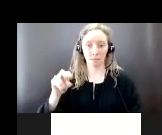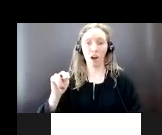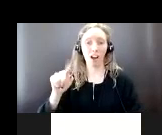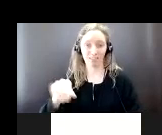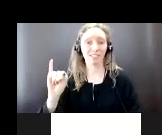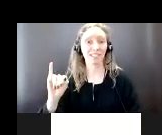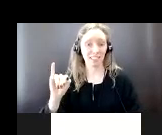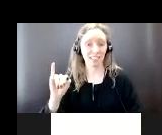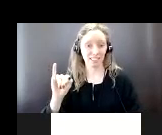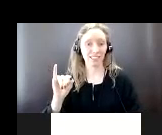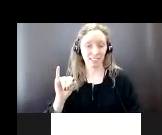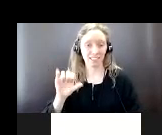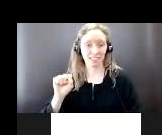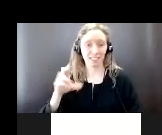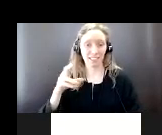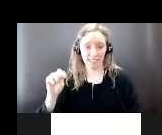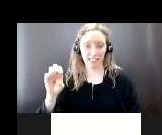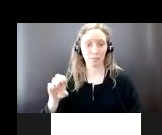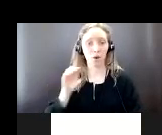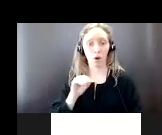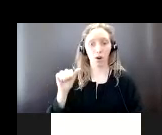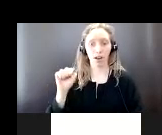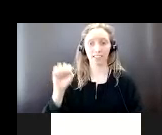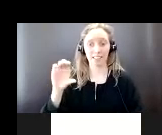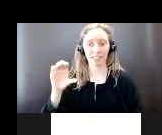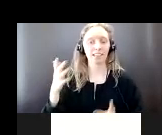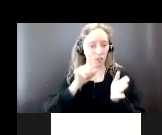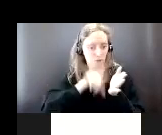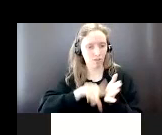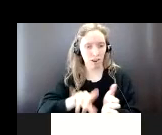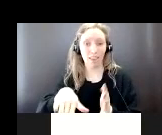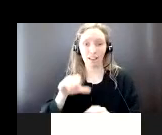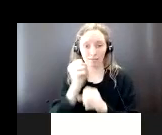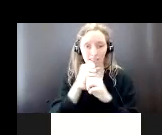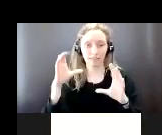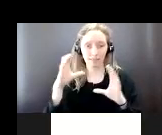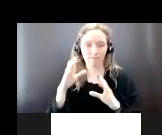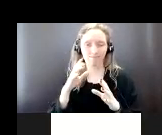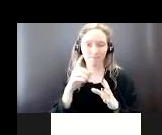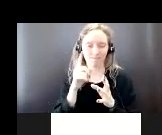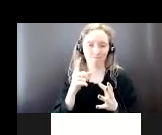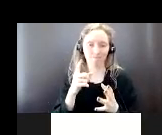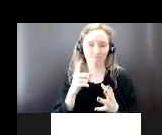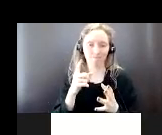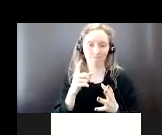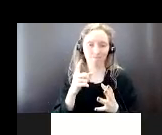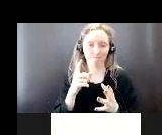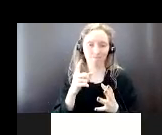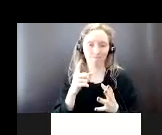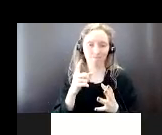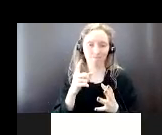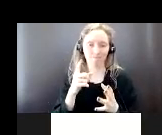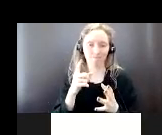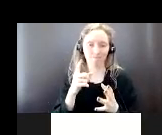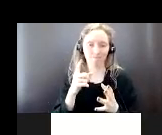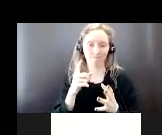OSC did an investigative report on that scheme, and we actually put out a report on it. And this involved crypto